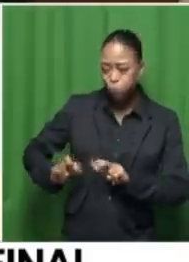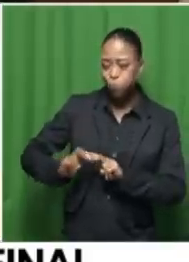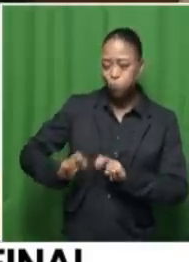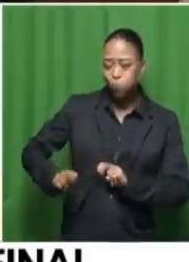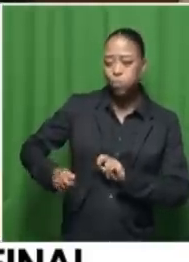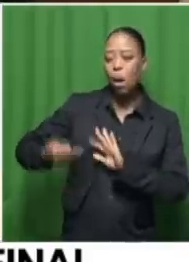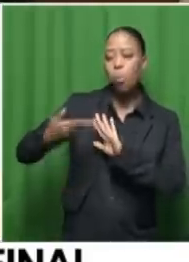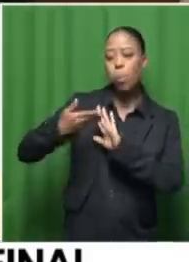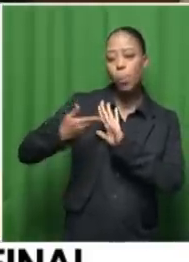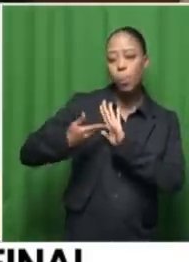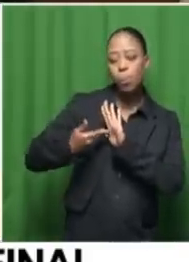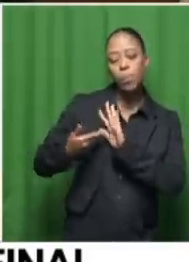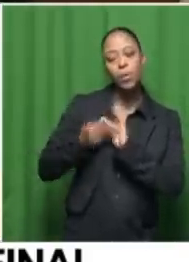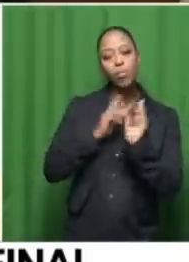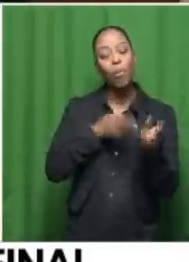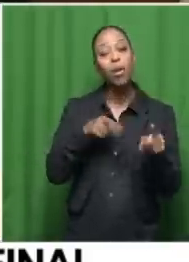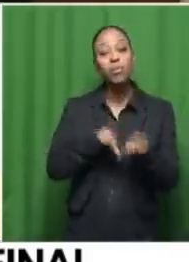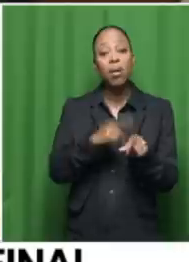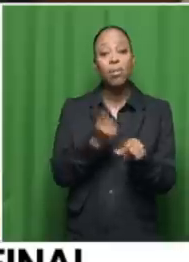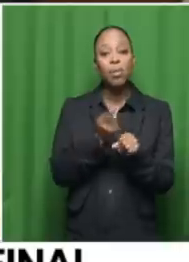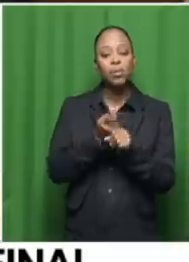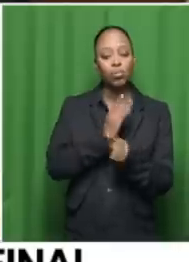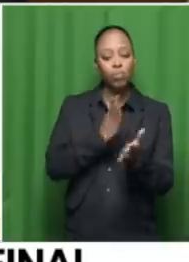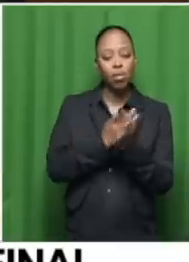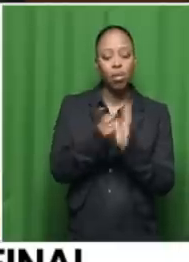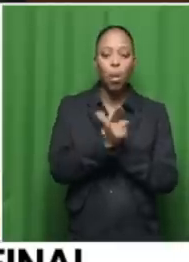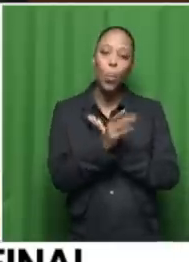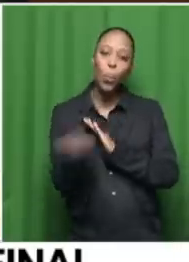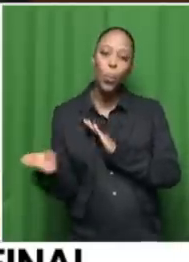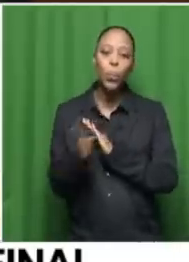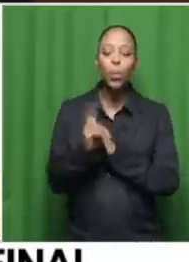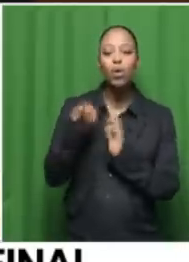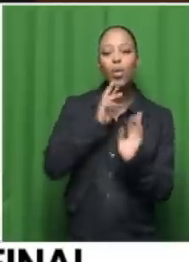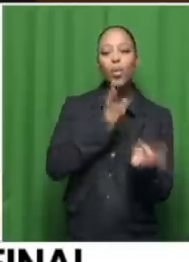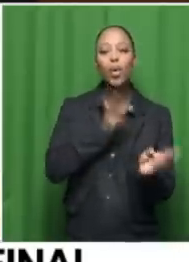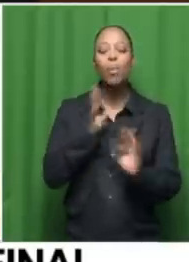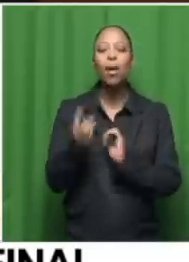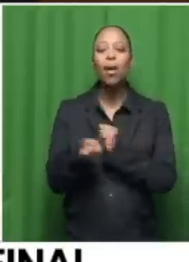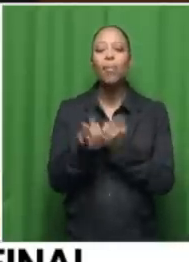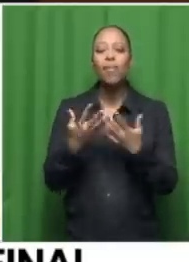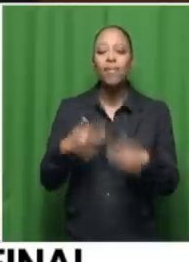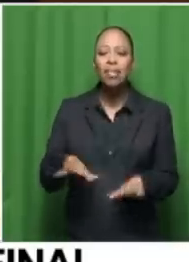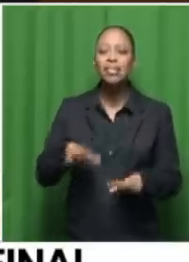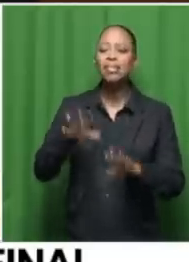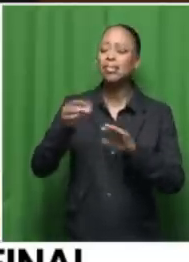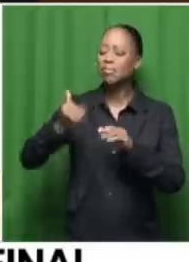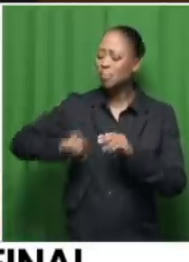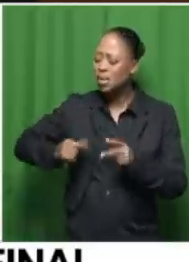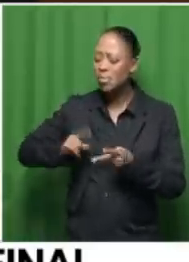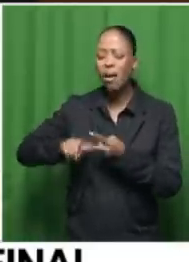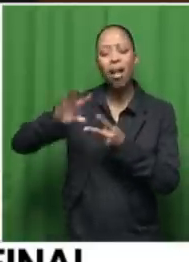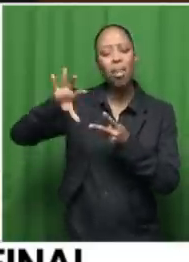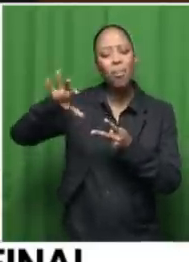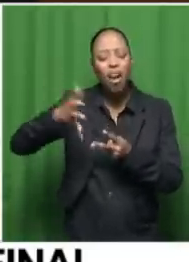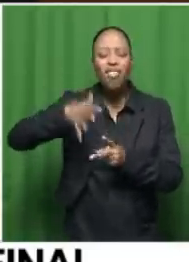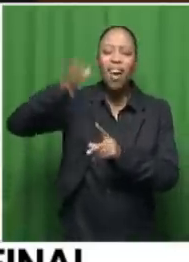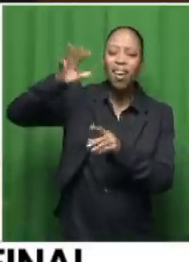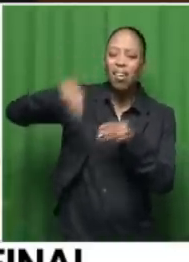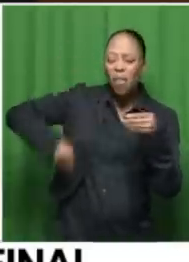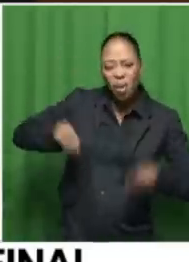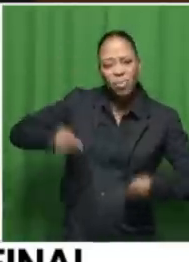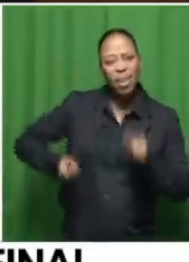in the report, and it's certainly not all of the state capture that has taken place at municipal and provincial level, for